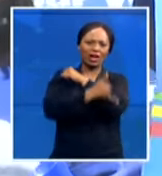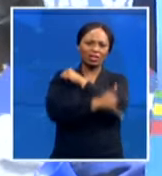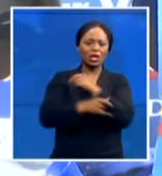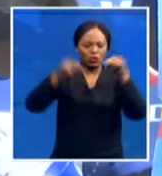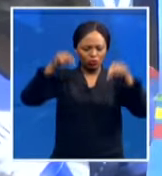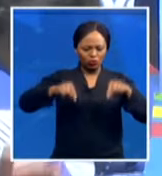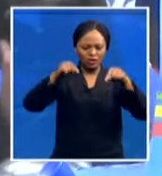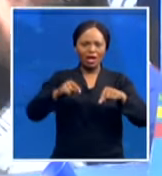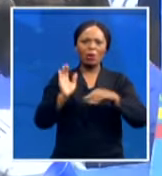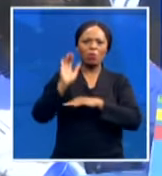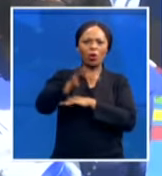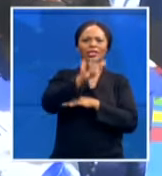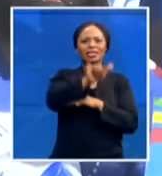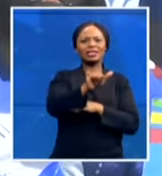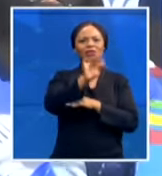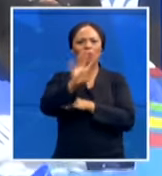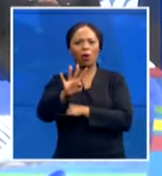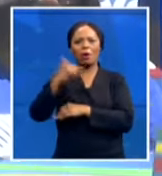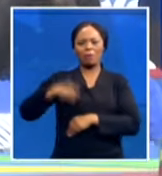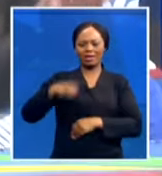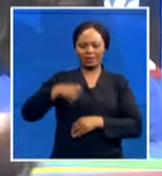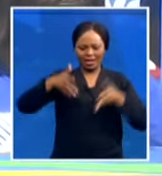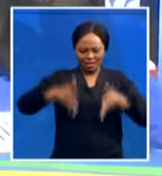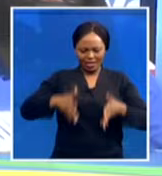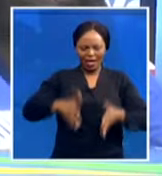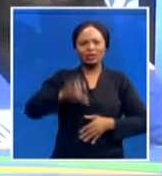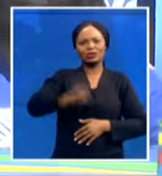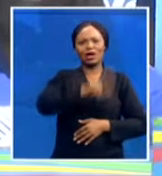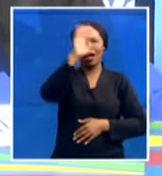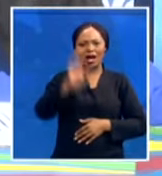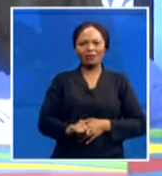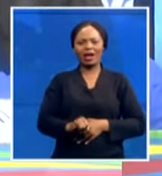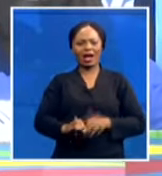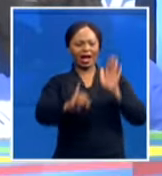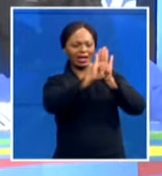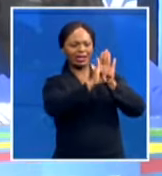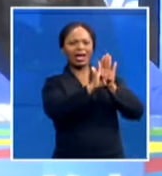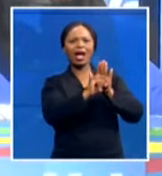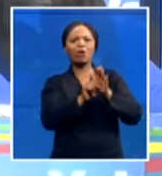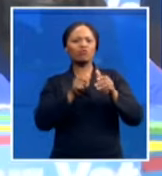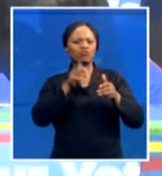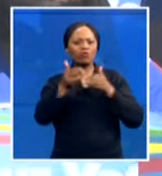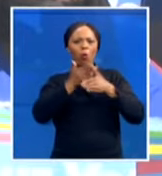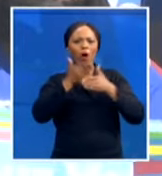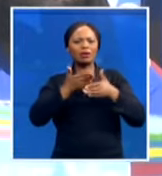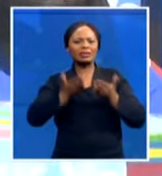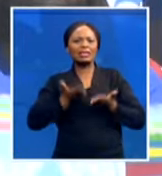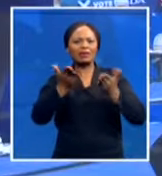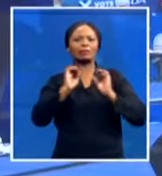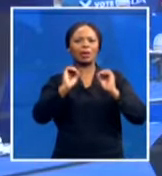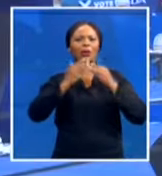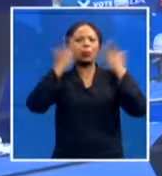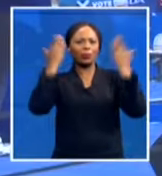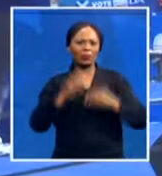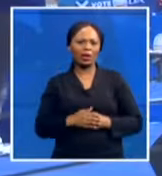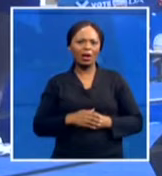municipalities in South Africa are classified as dysfunctional. Yeah. And you don't need to check whether your municipality is on that